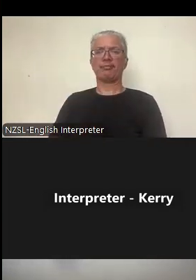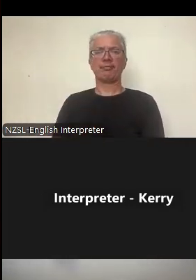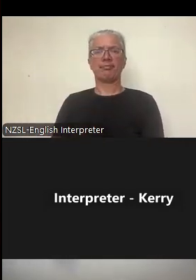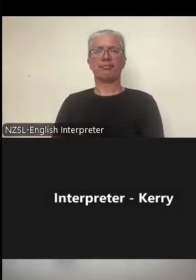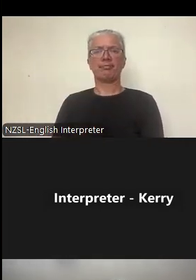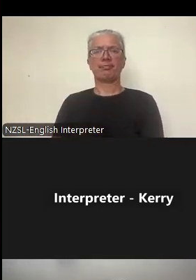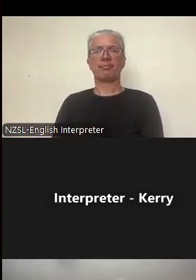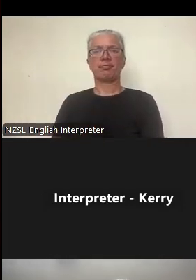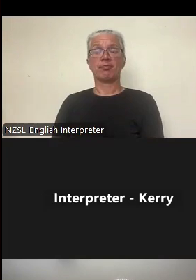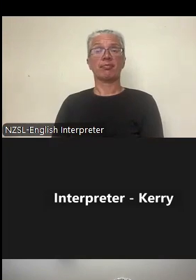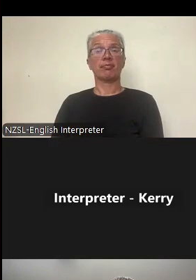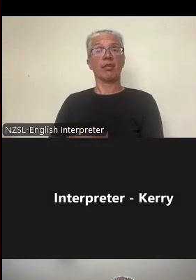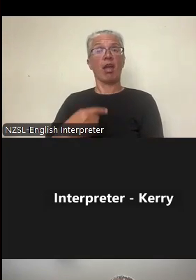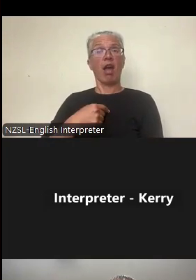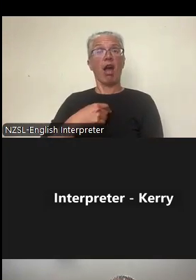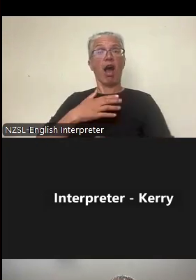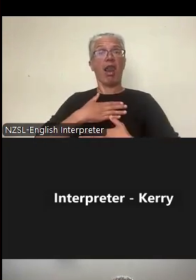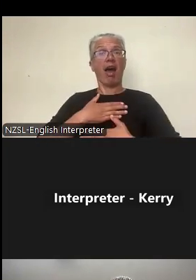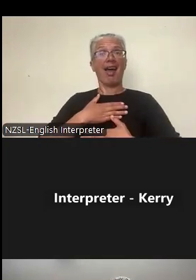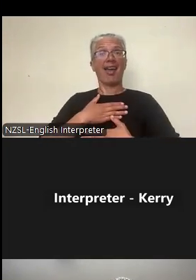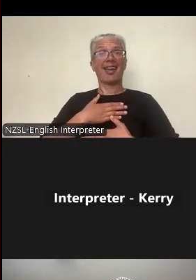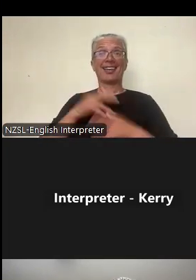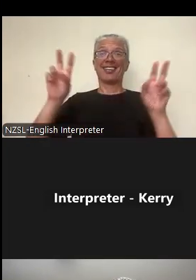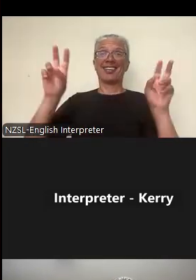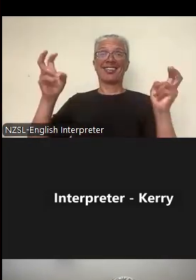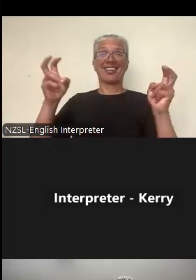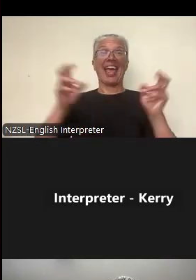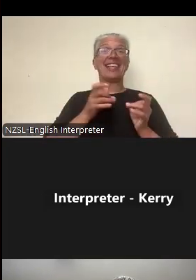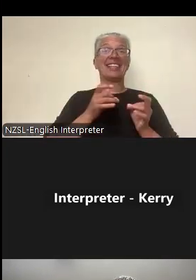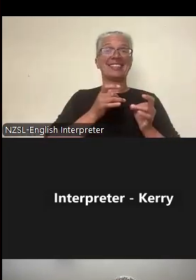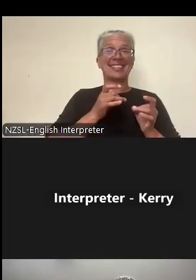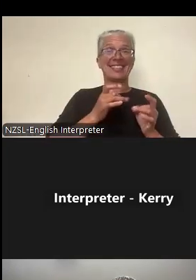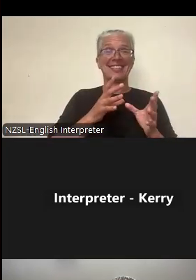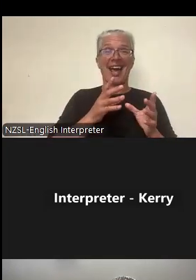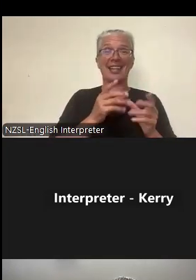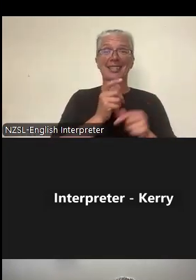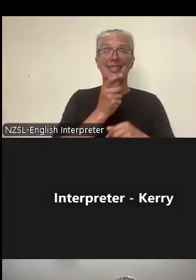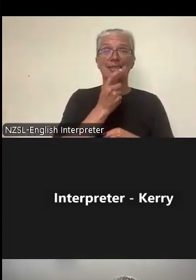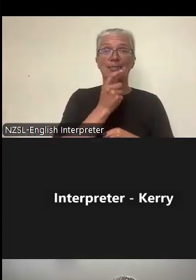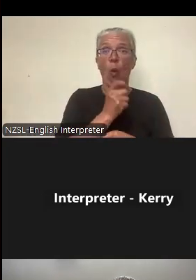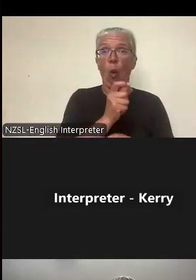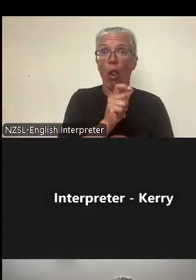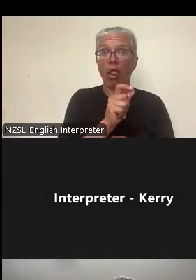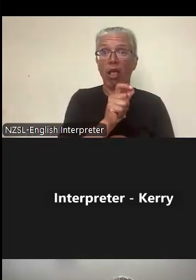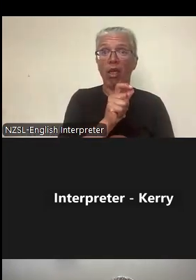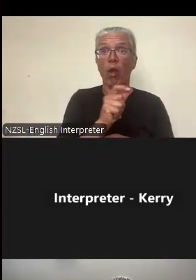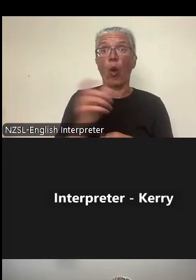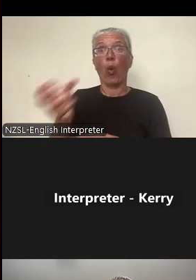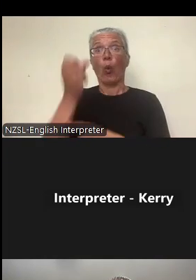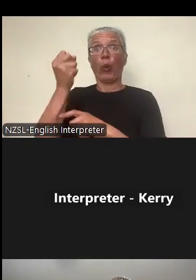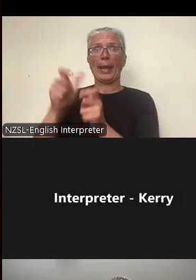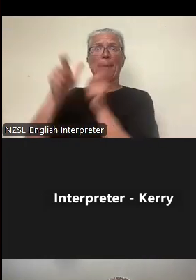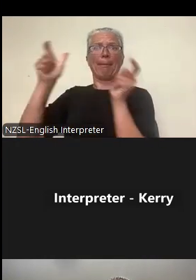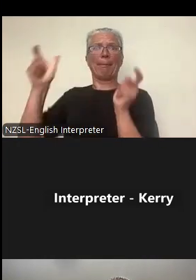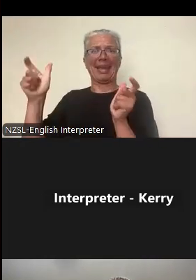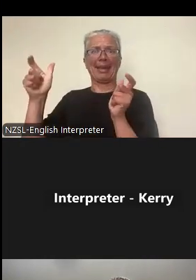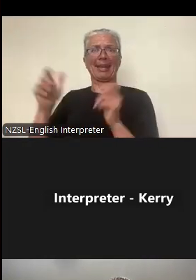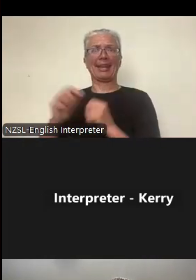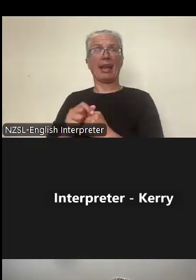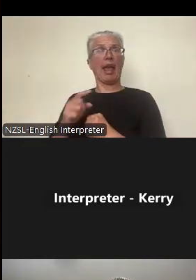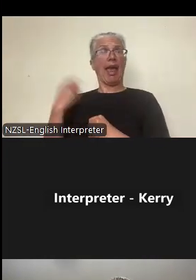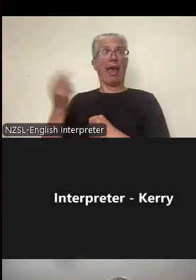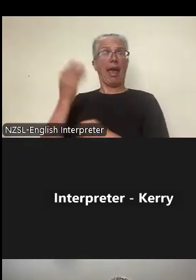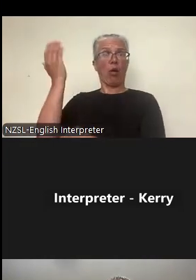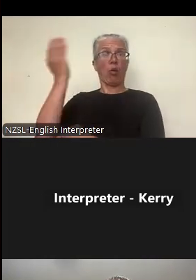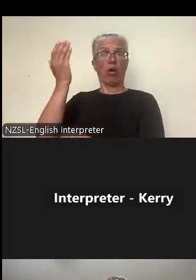So I like the term start small and win big. We've had 3 major long-term changes at our